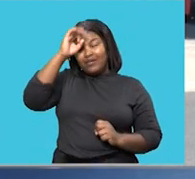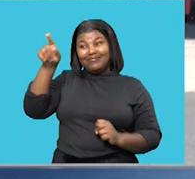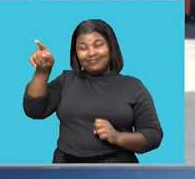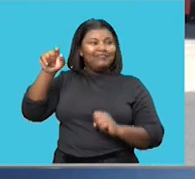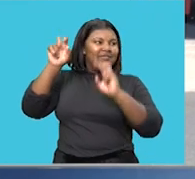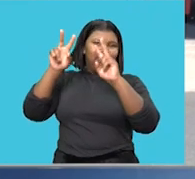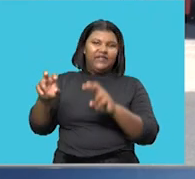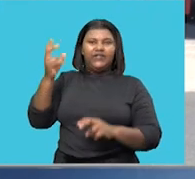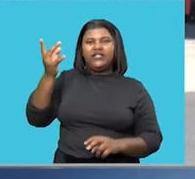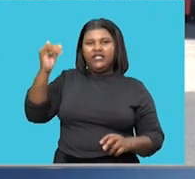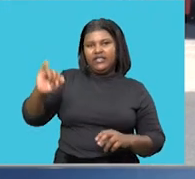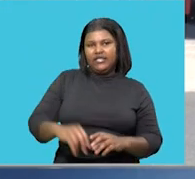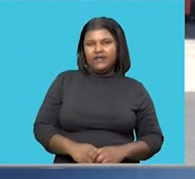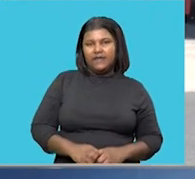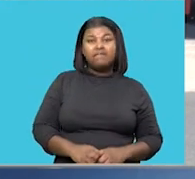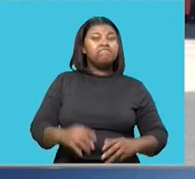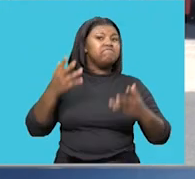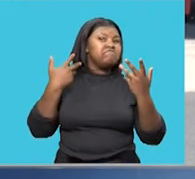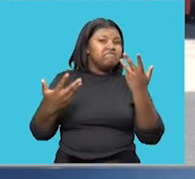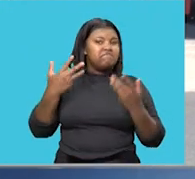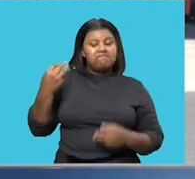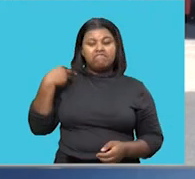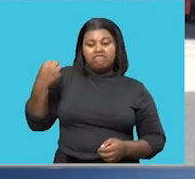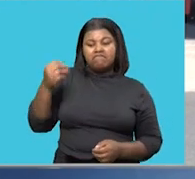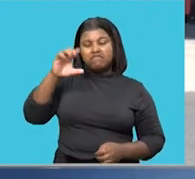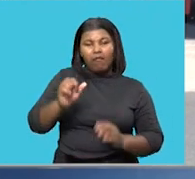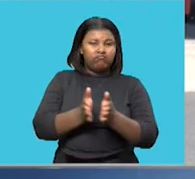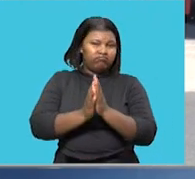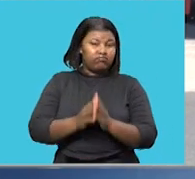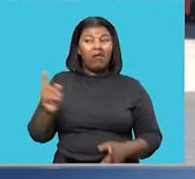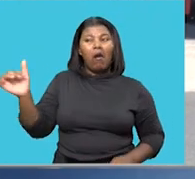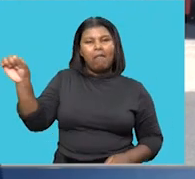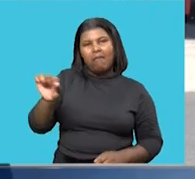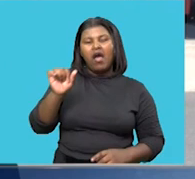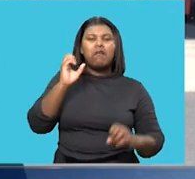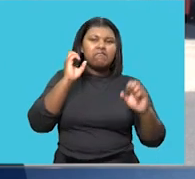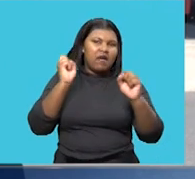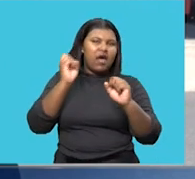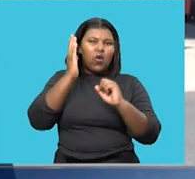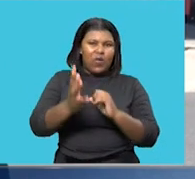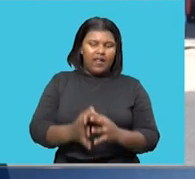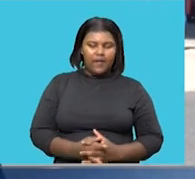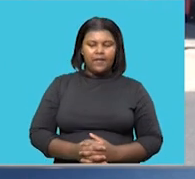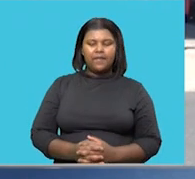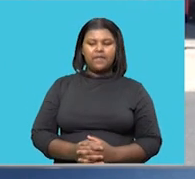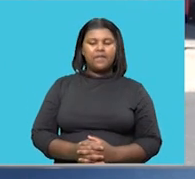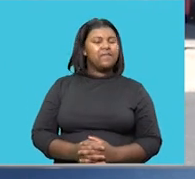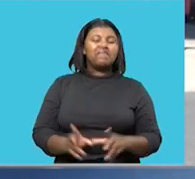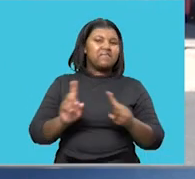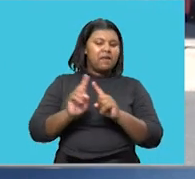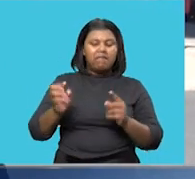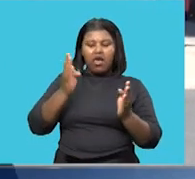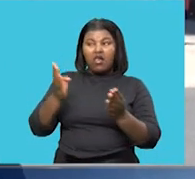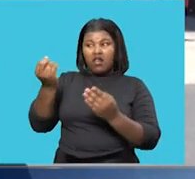if there are platforms where the minister, of course, is asked and people sympathize with her, I'm sure she would be able to say something about it. But it's a matter which is